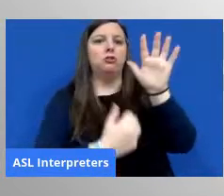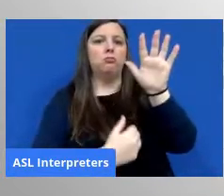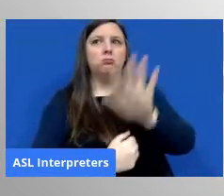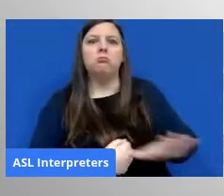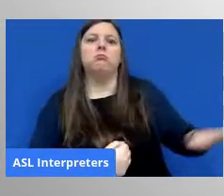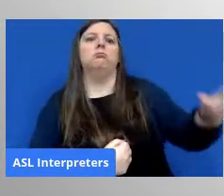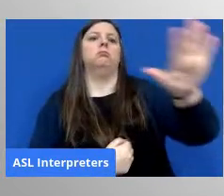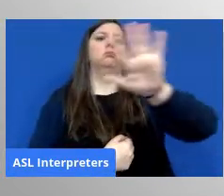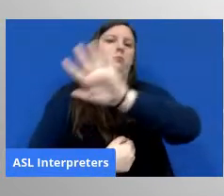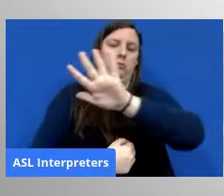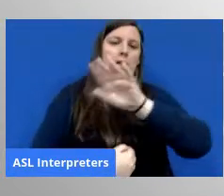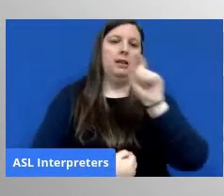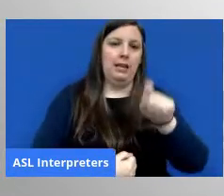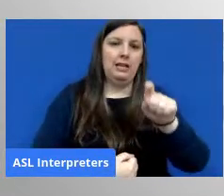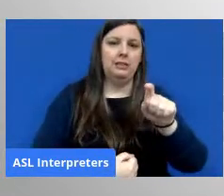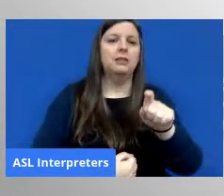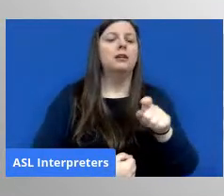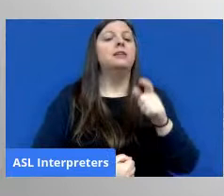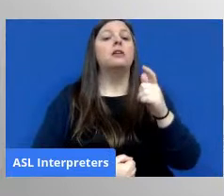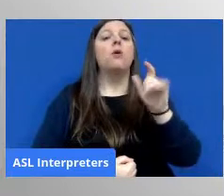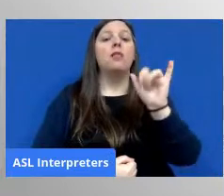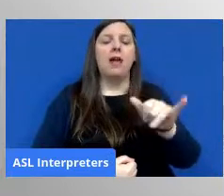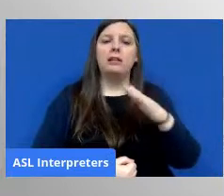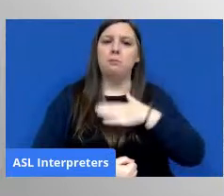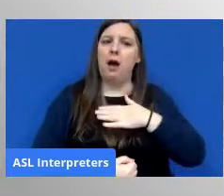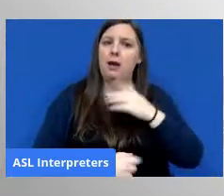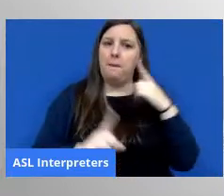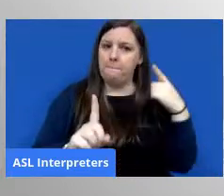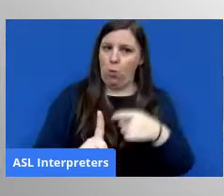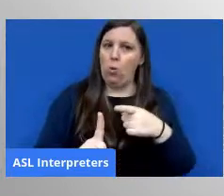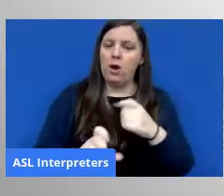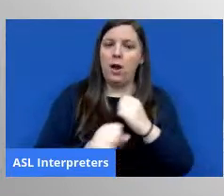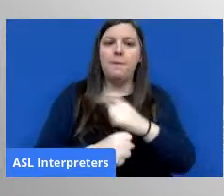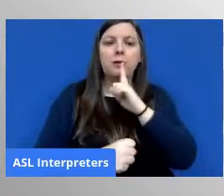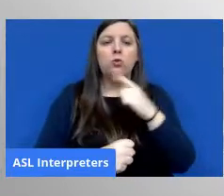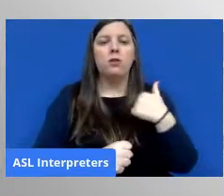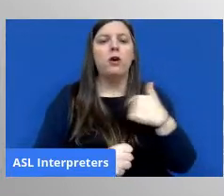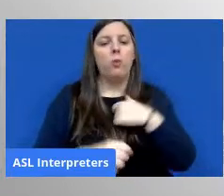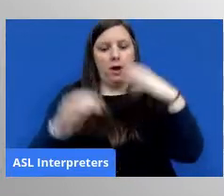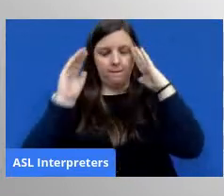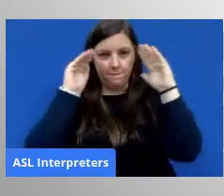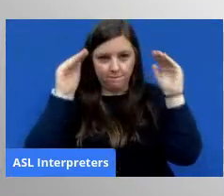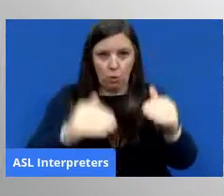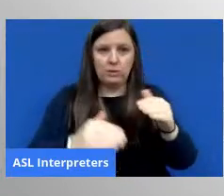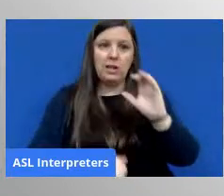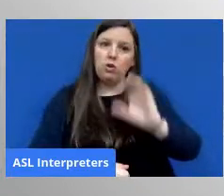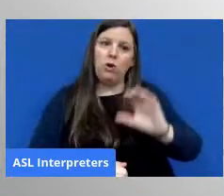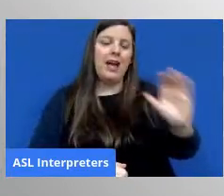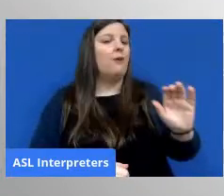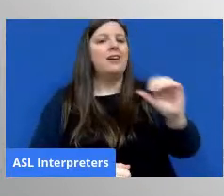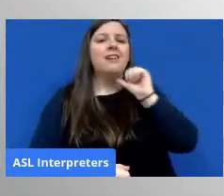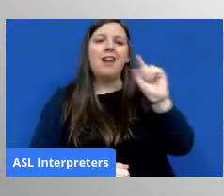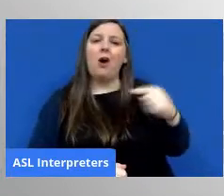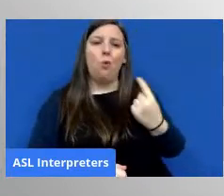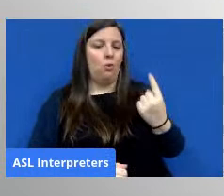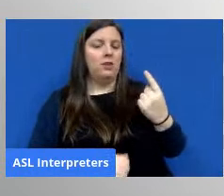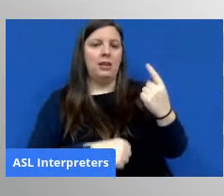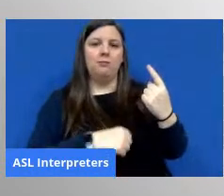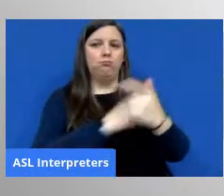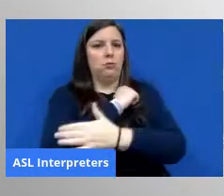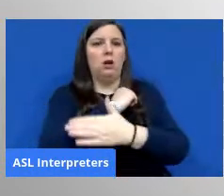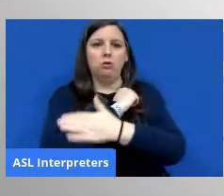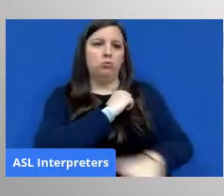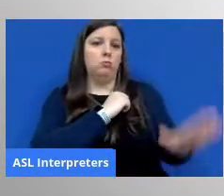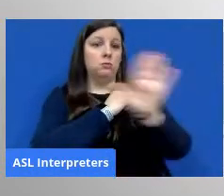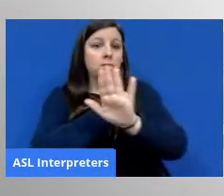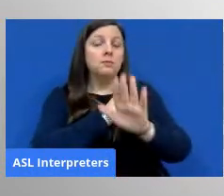looking at Athens Clarke County and not just looking at what's happening nationally. And then my last point would just